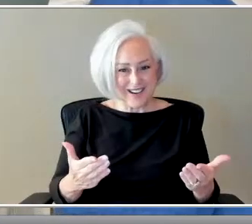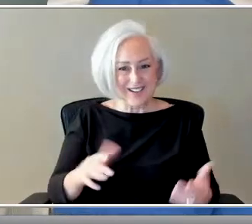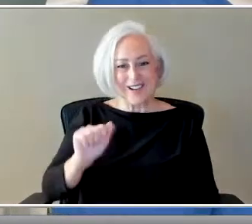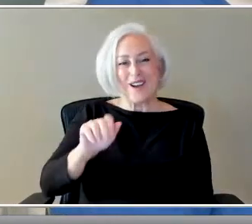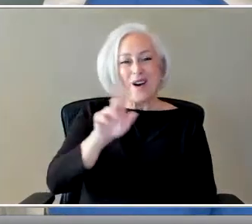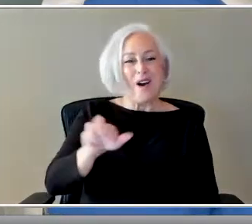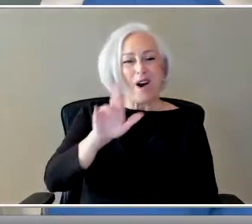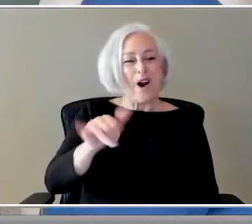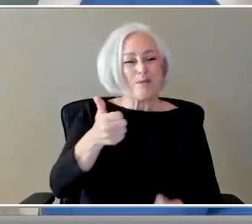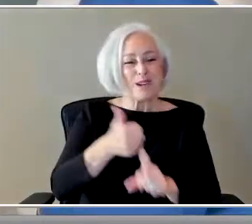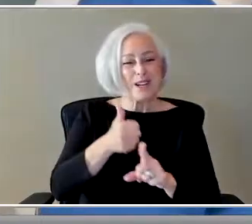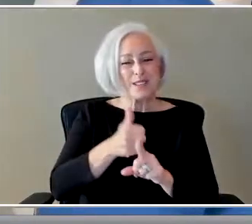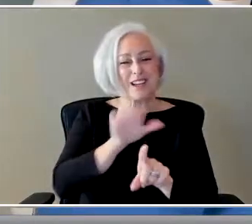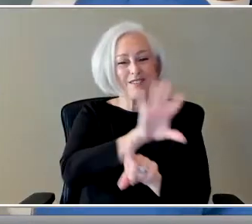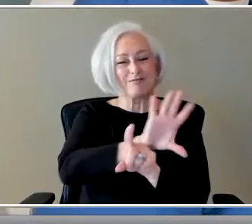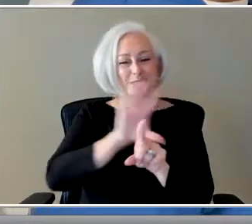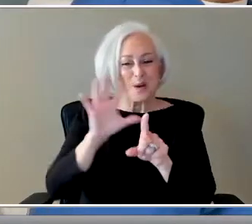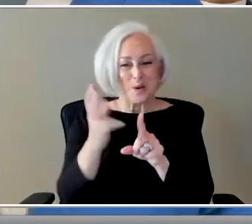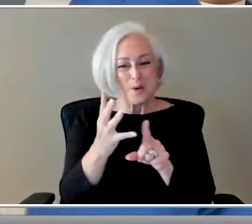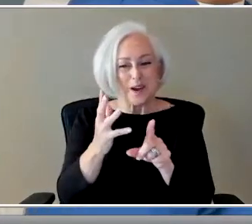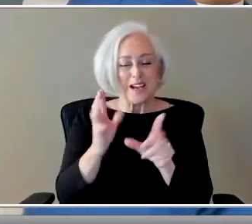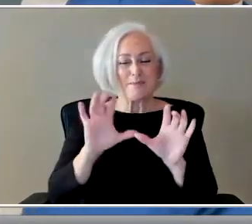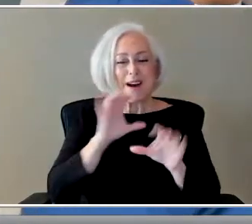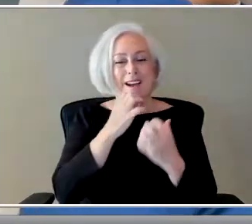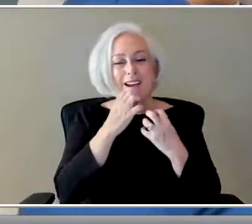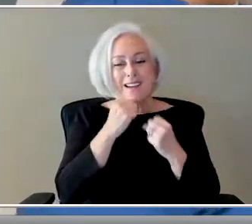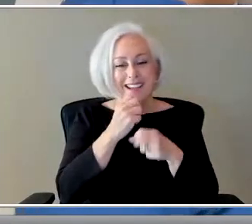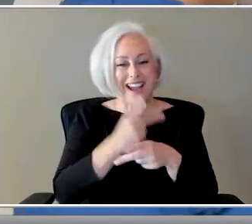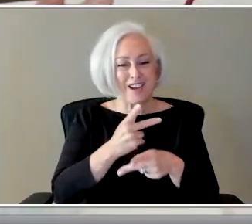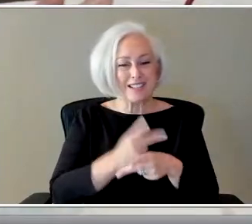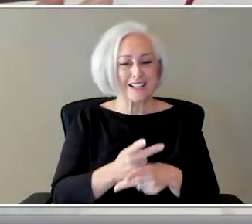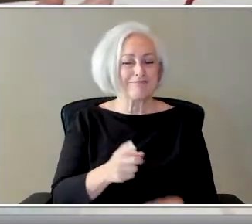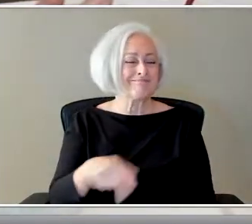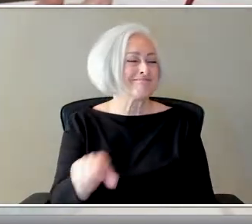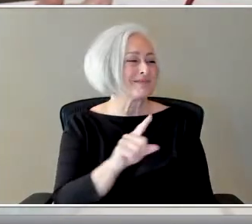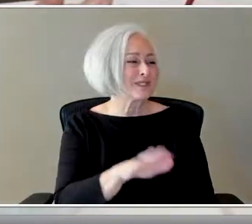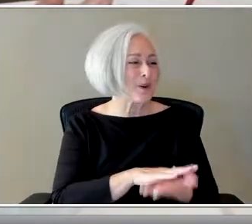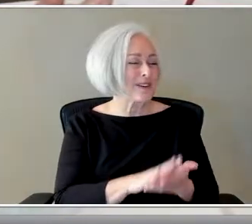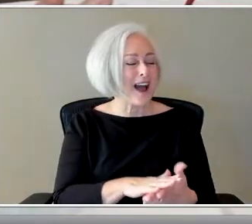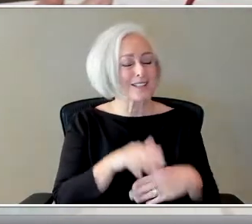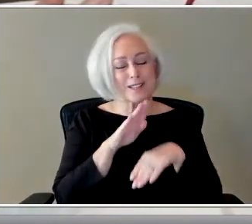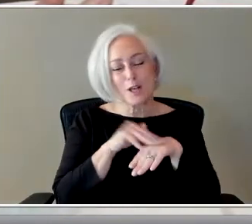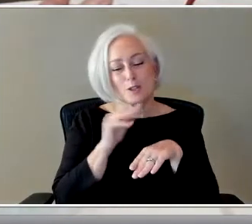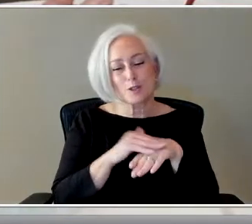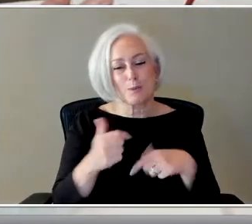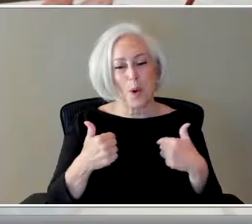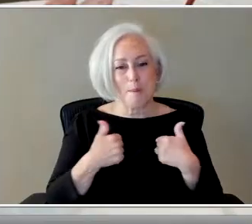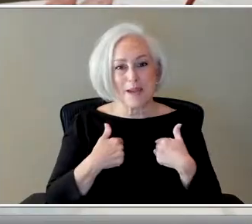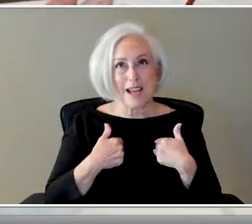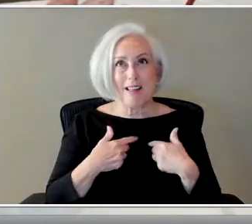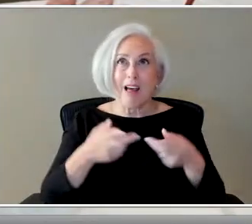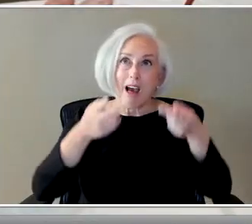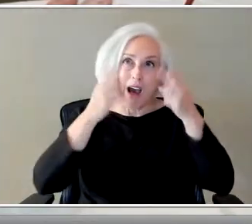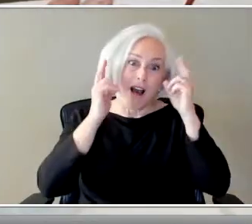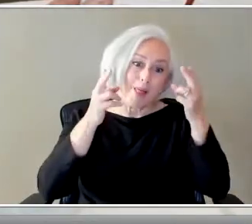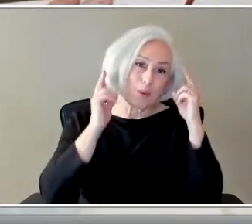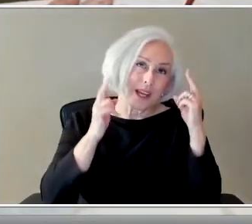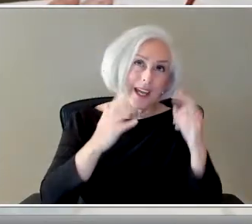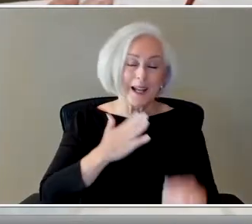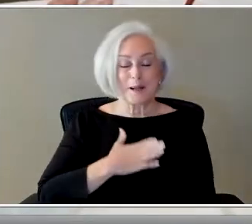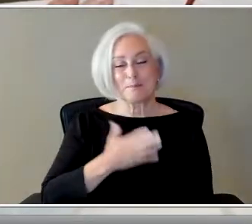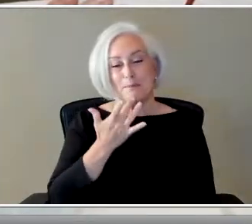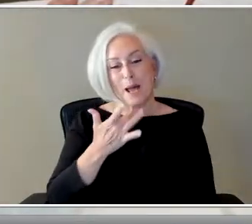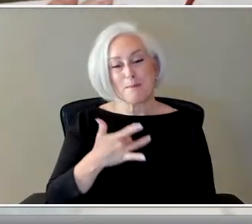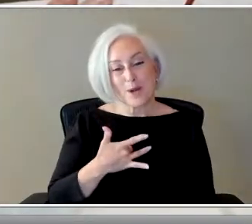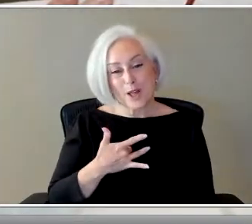that has really grown to be like family. They're so nice. They spoil me. Halloween, my birthday,